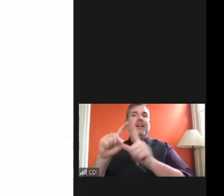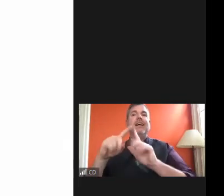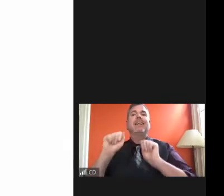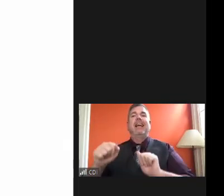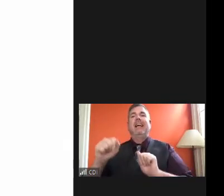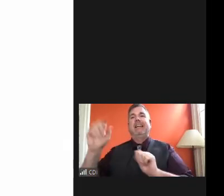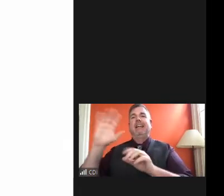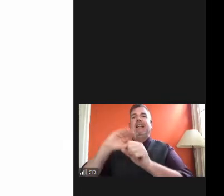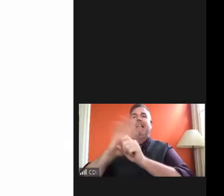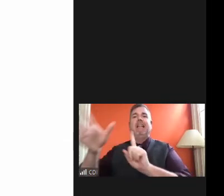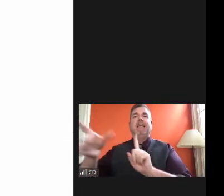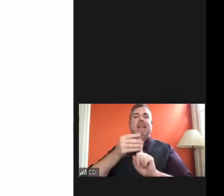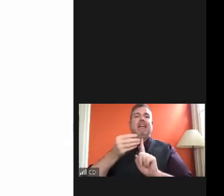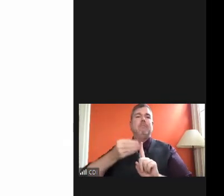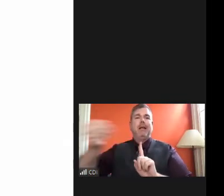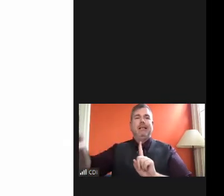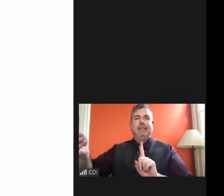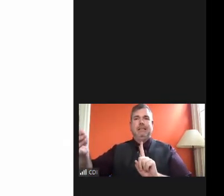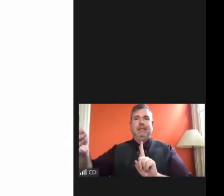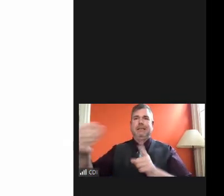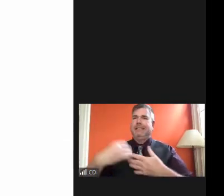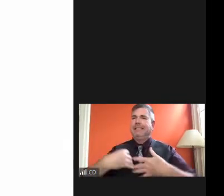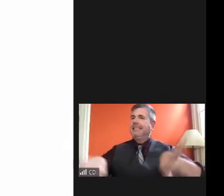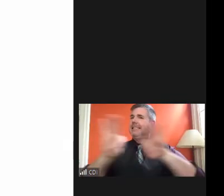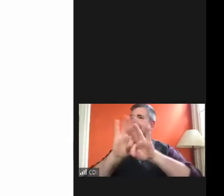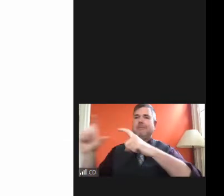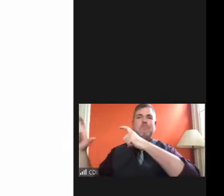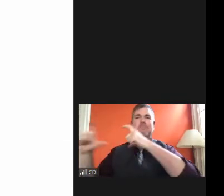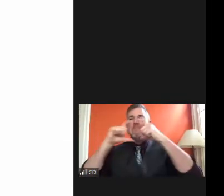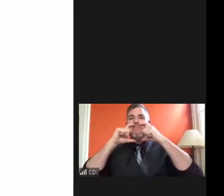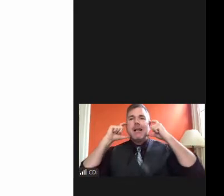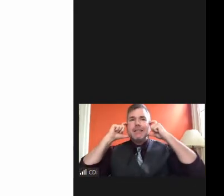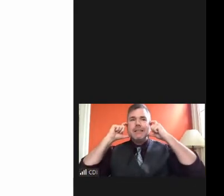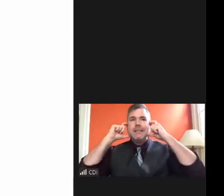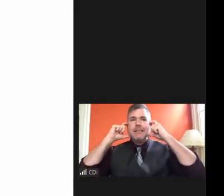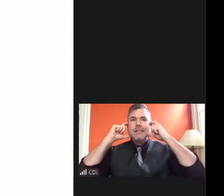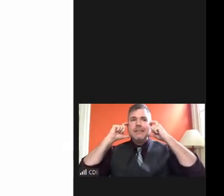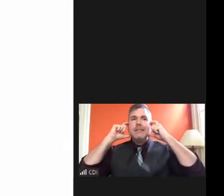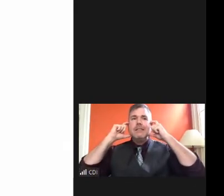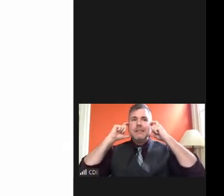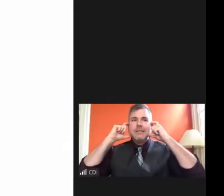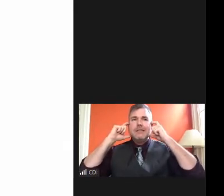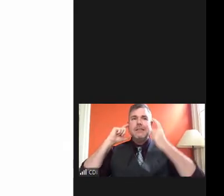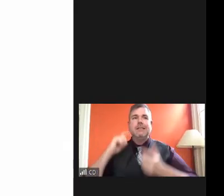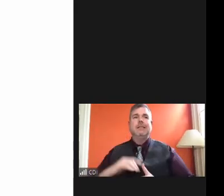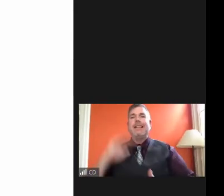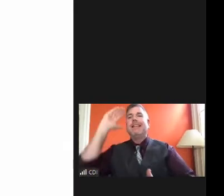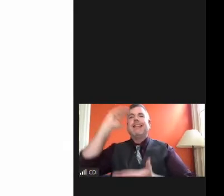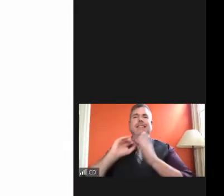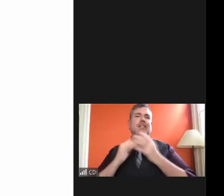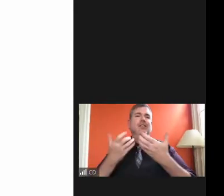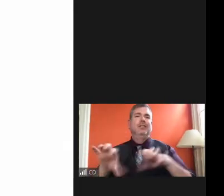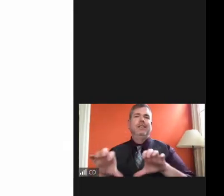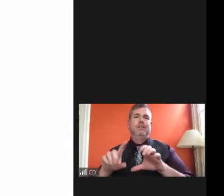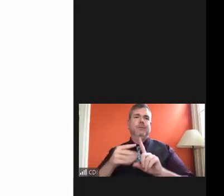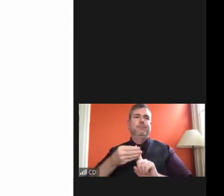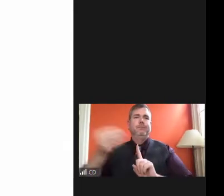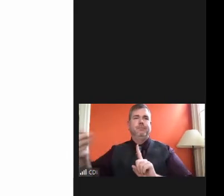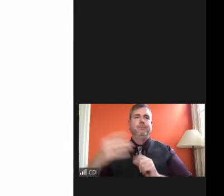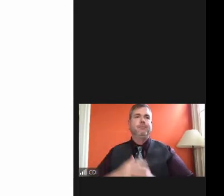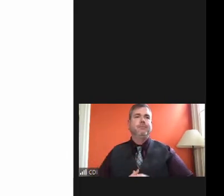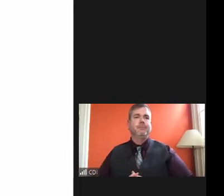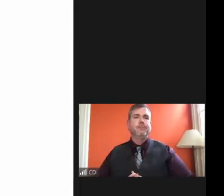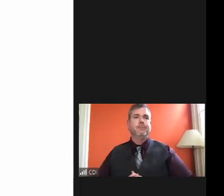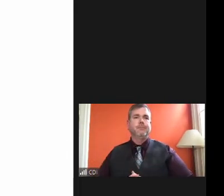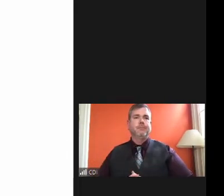continue to highlight as a strategy. But it's true that if we are all covering our face vigilantly when